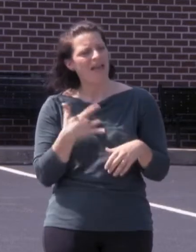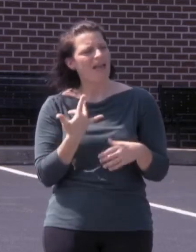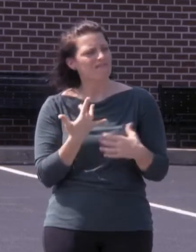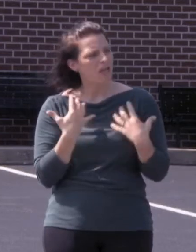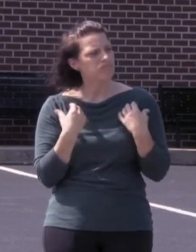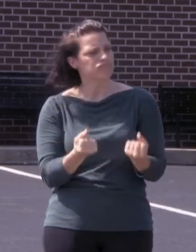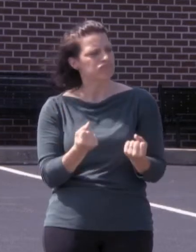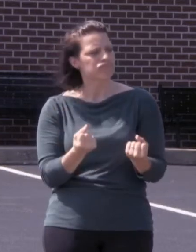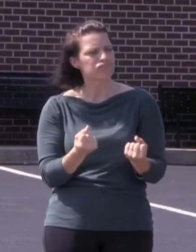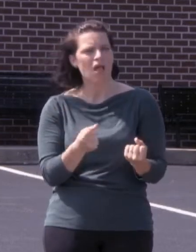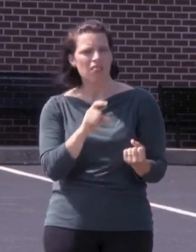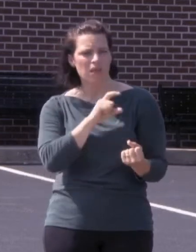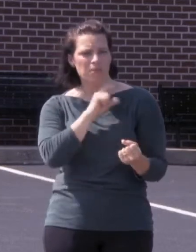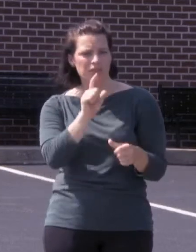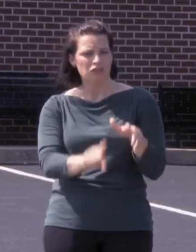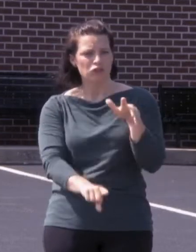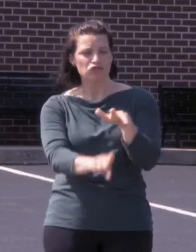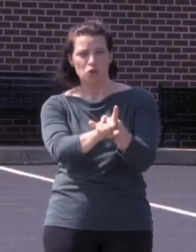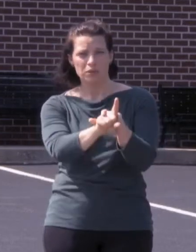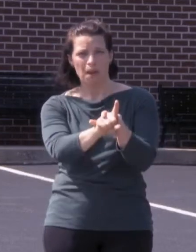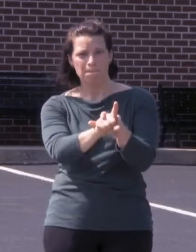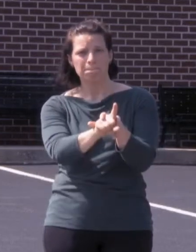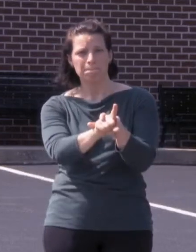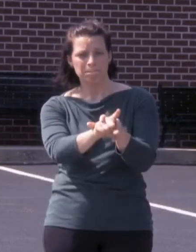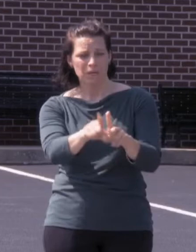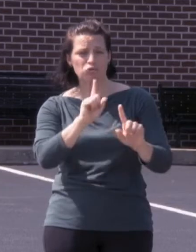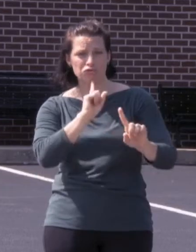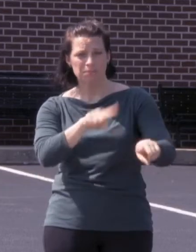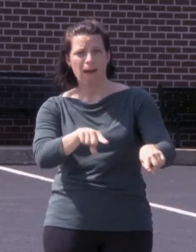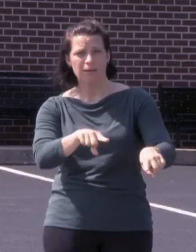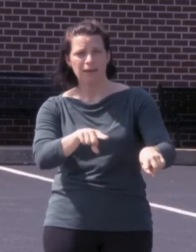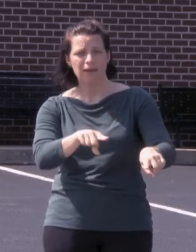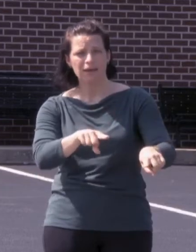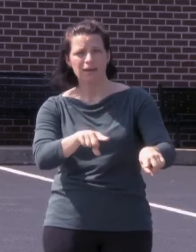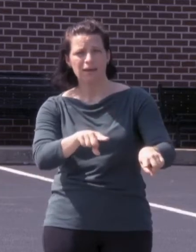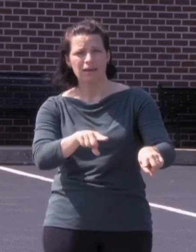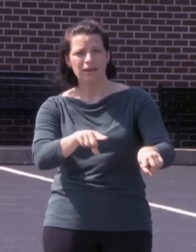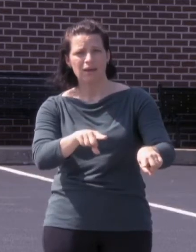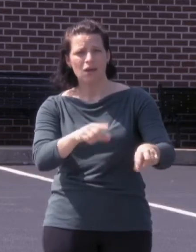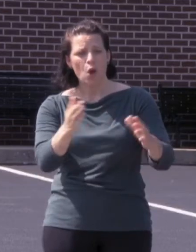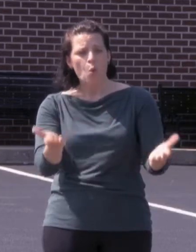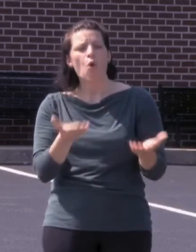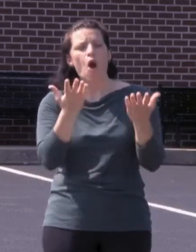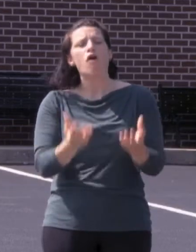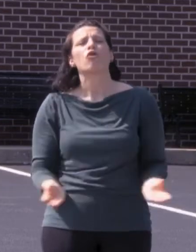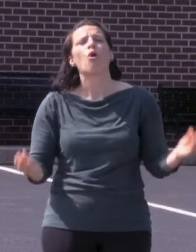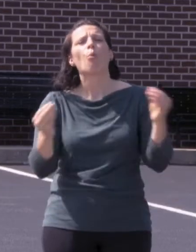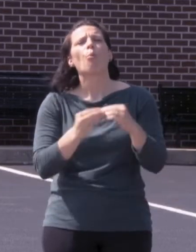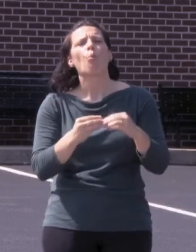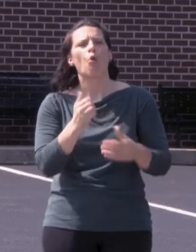that the officer that is responding will offer more help